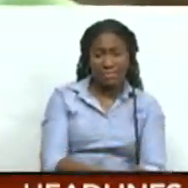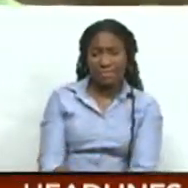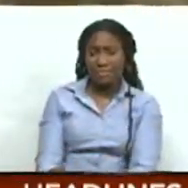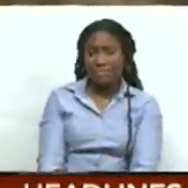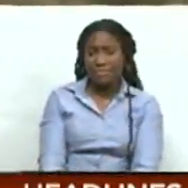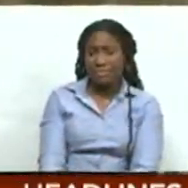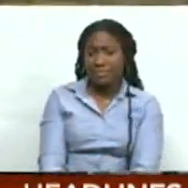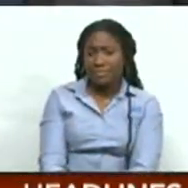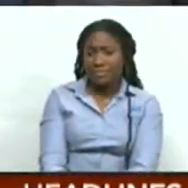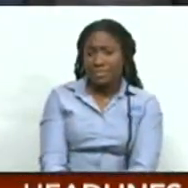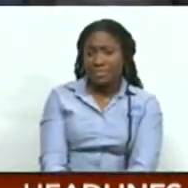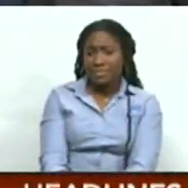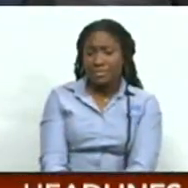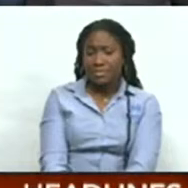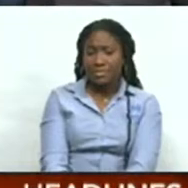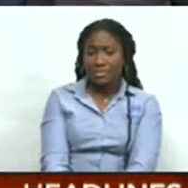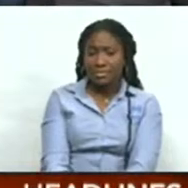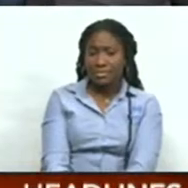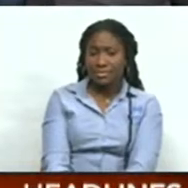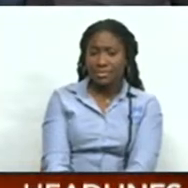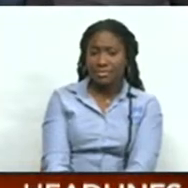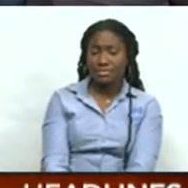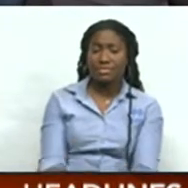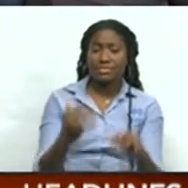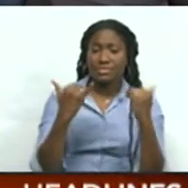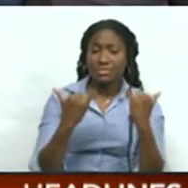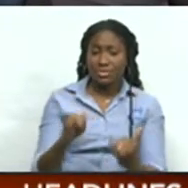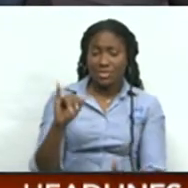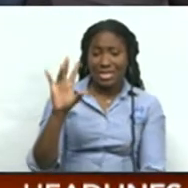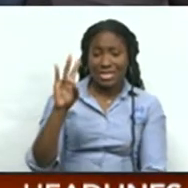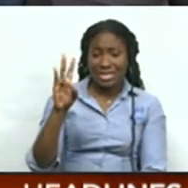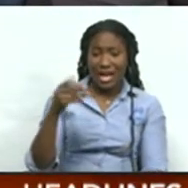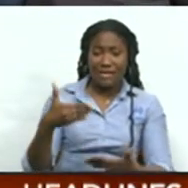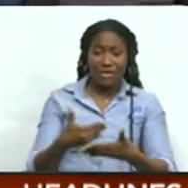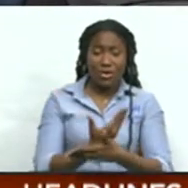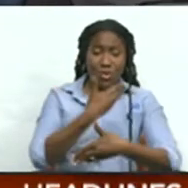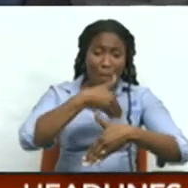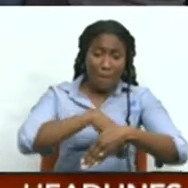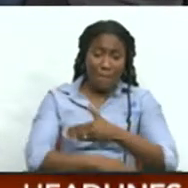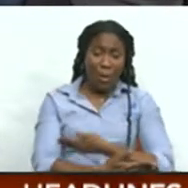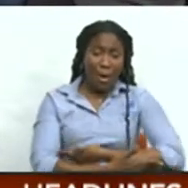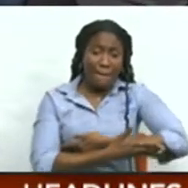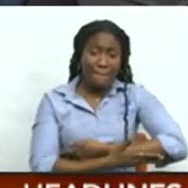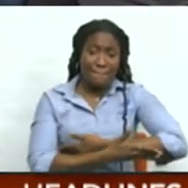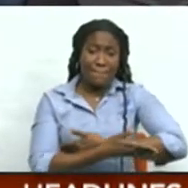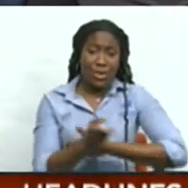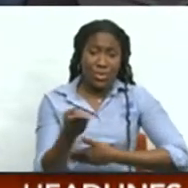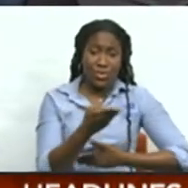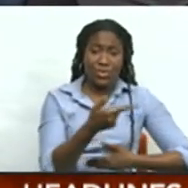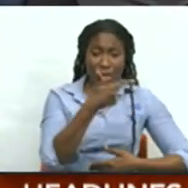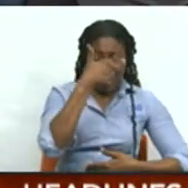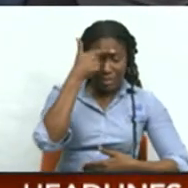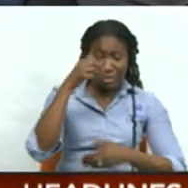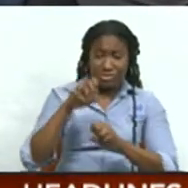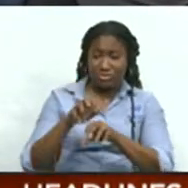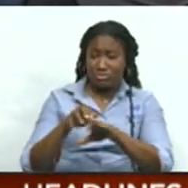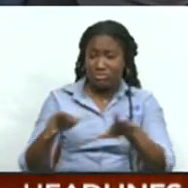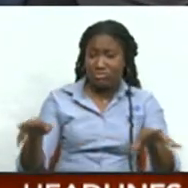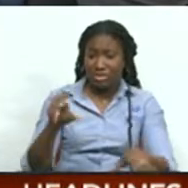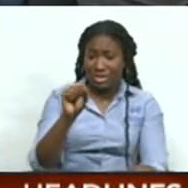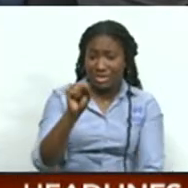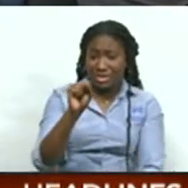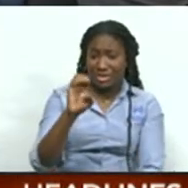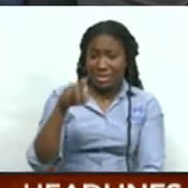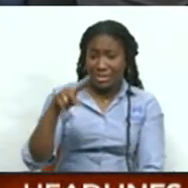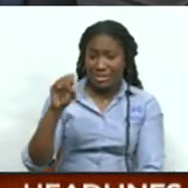News. With the loss of seven newborn babies as a result of a sepsis outbreak at Portisbane General, here's